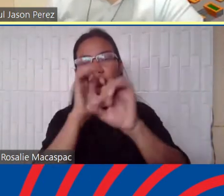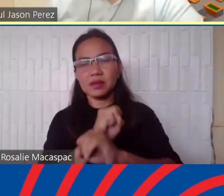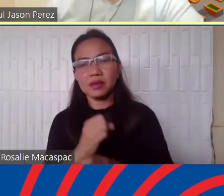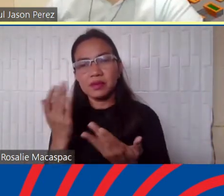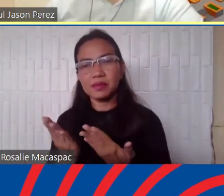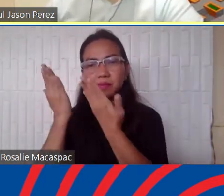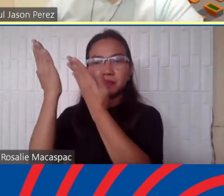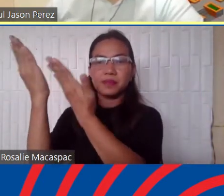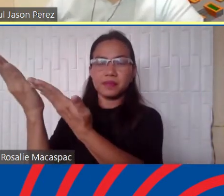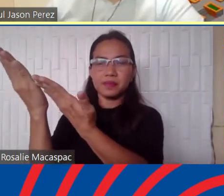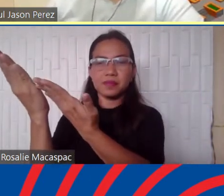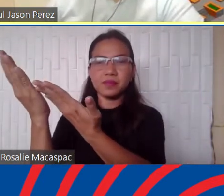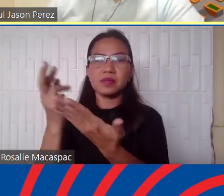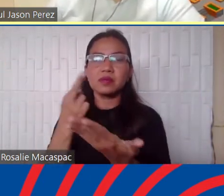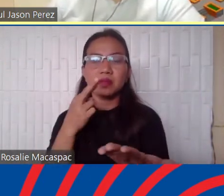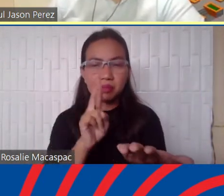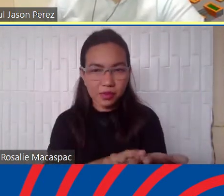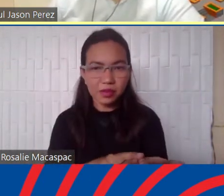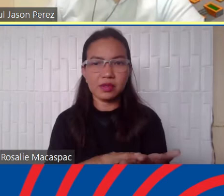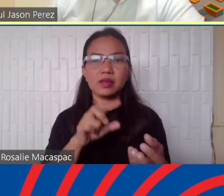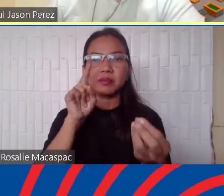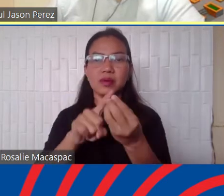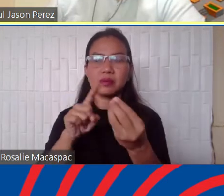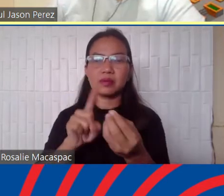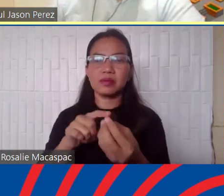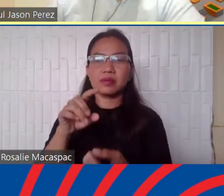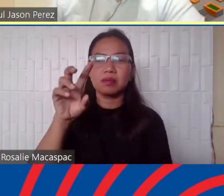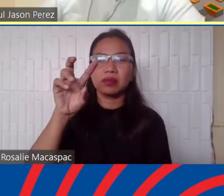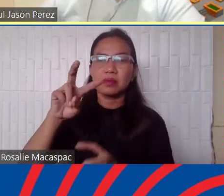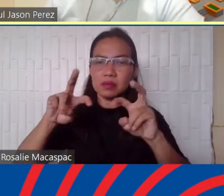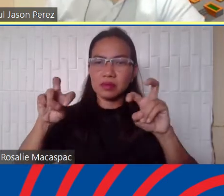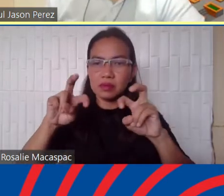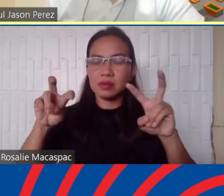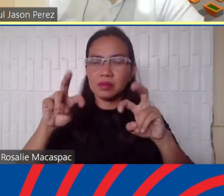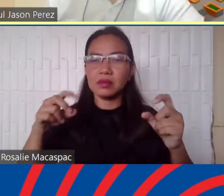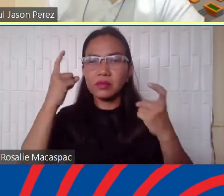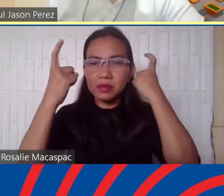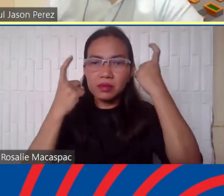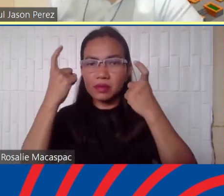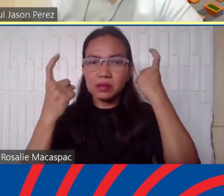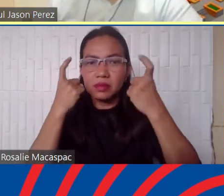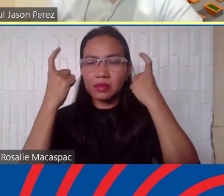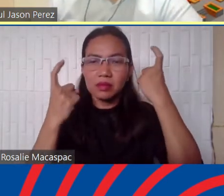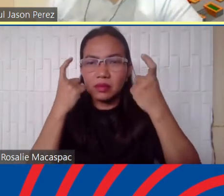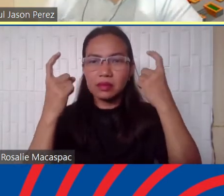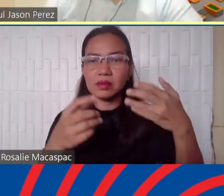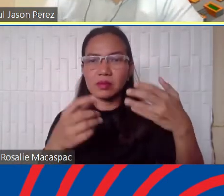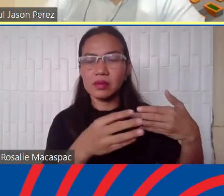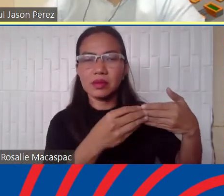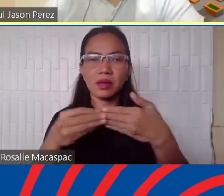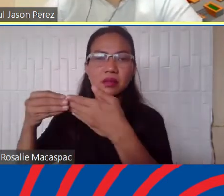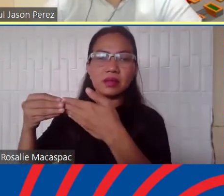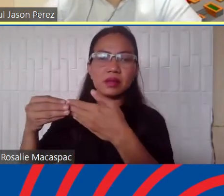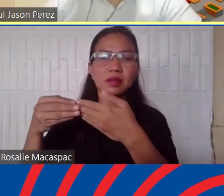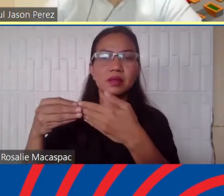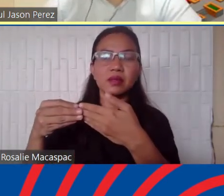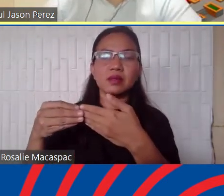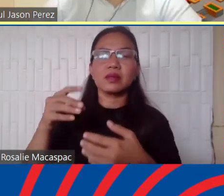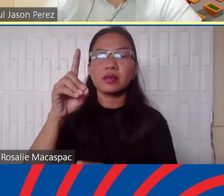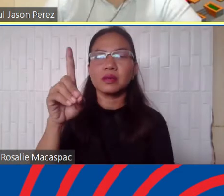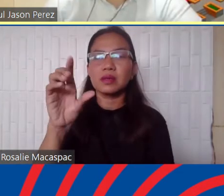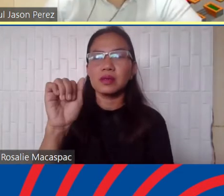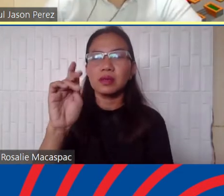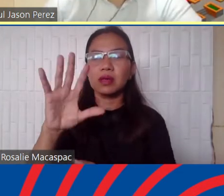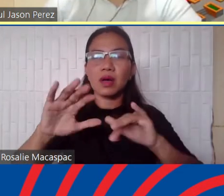a report about the research, then consider archiving your data. And how are we going to